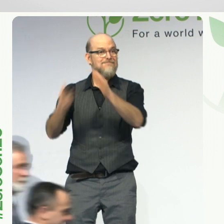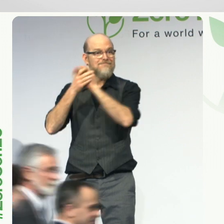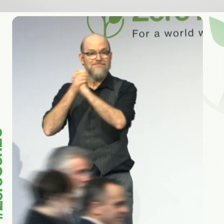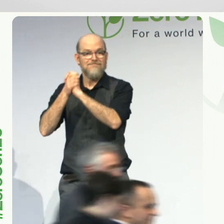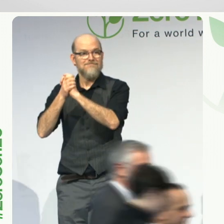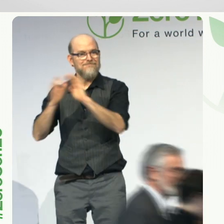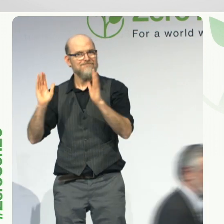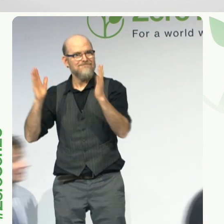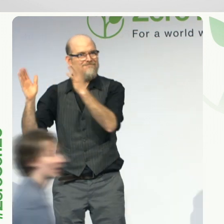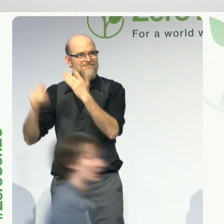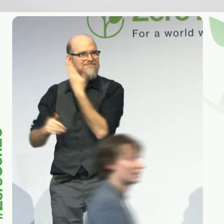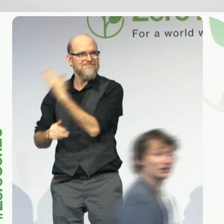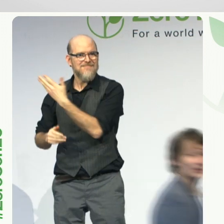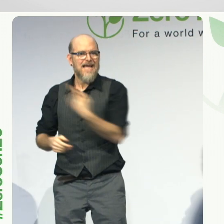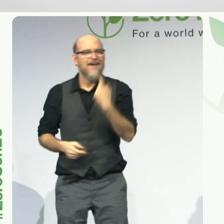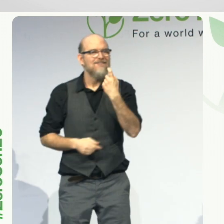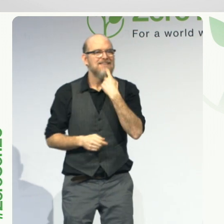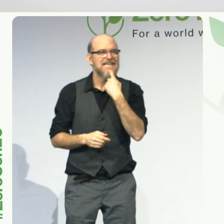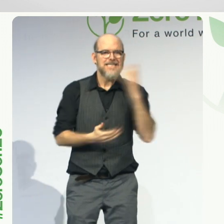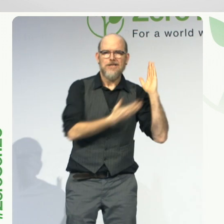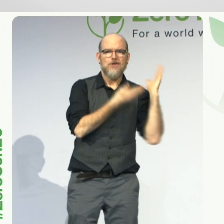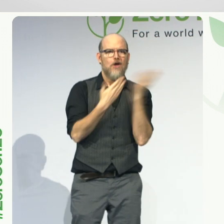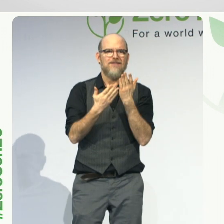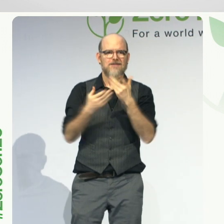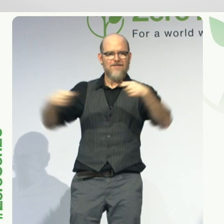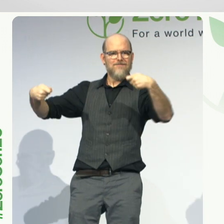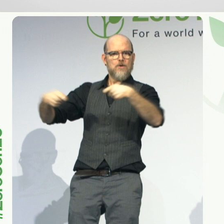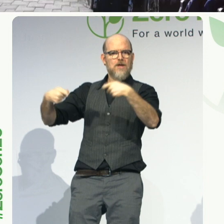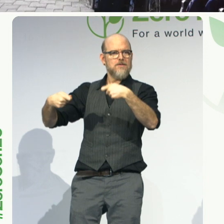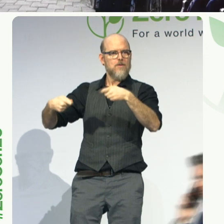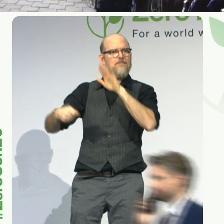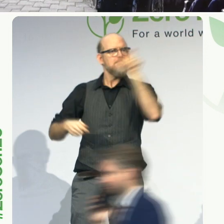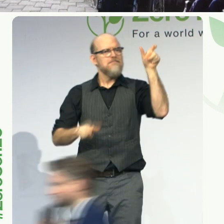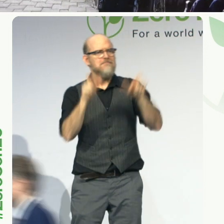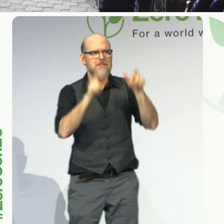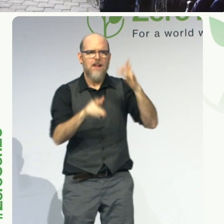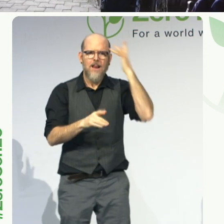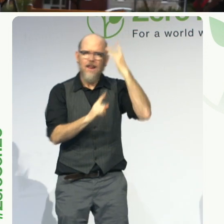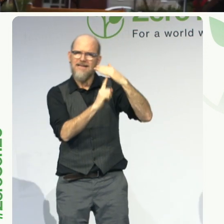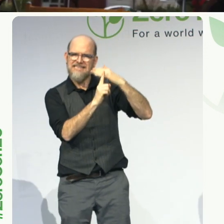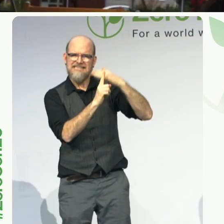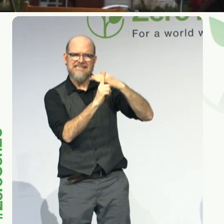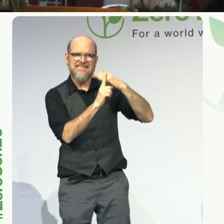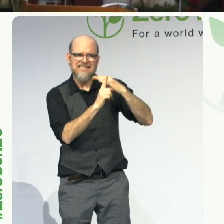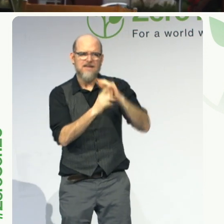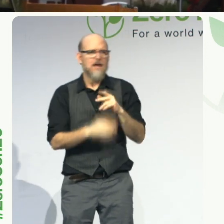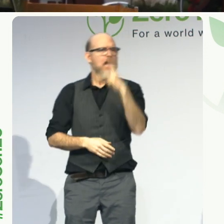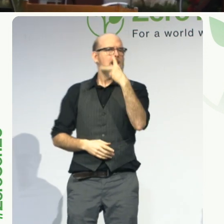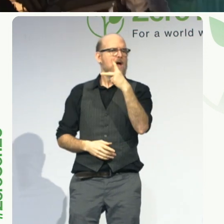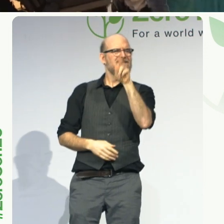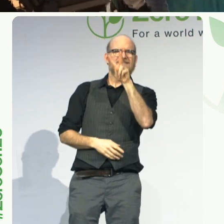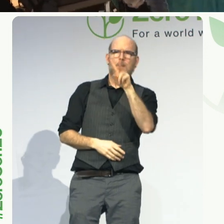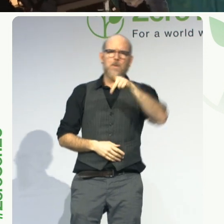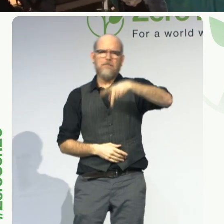Congratulations to the Finnish Service Foundation for People with an Intellectual Disability, KVPS, and their On